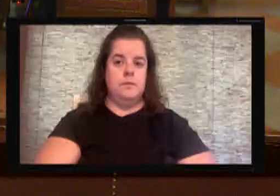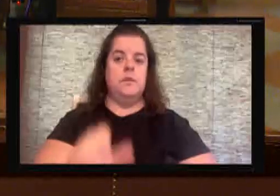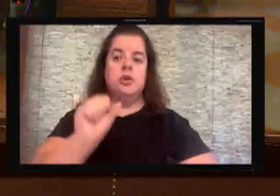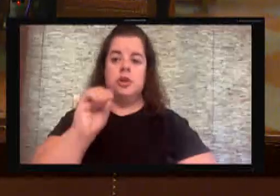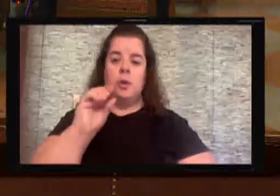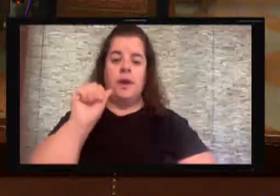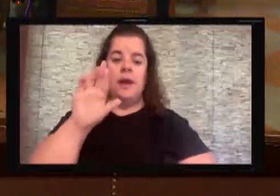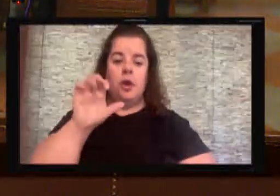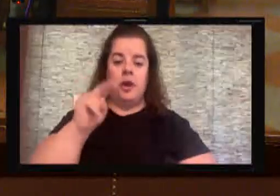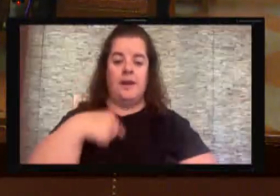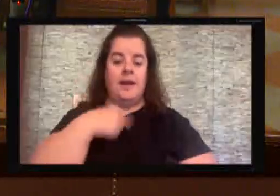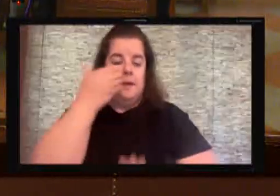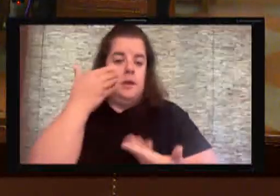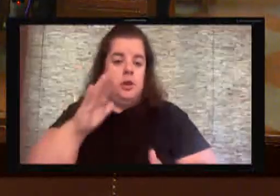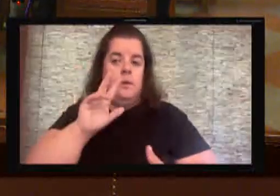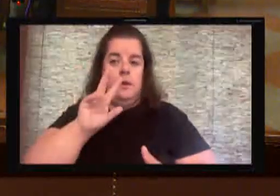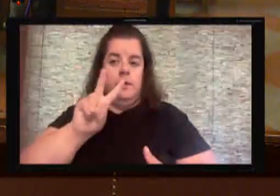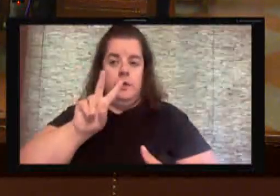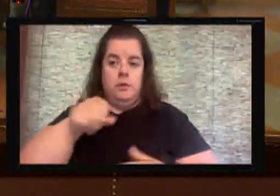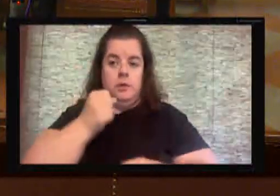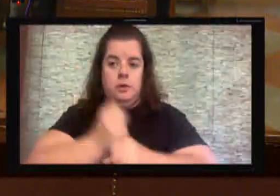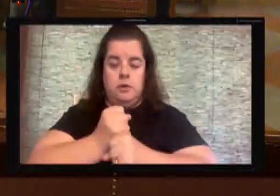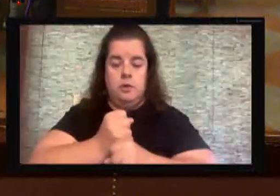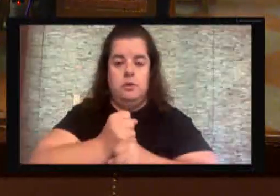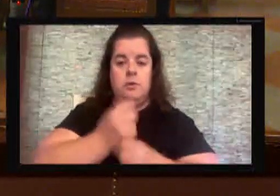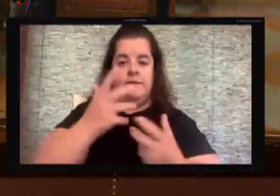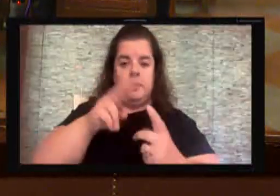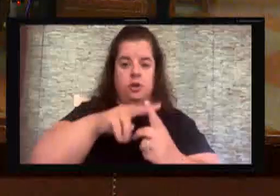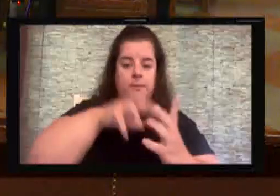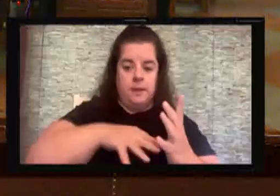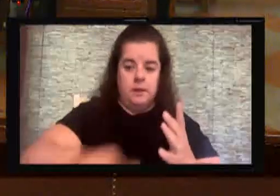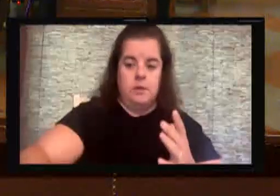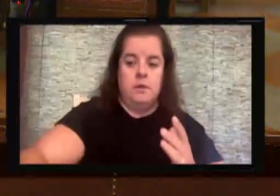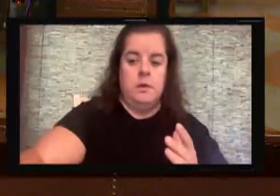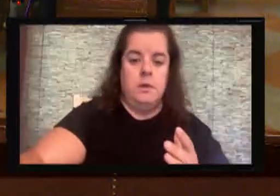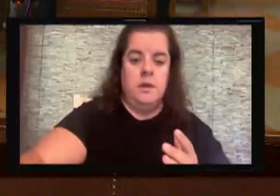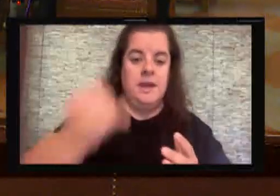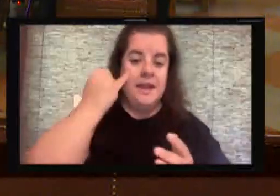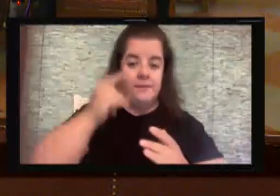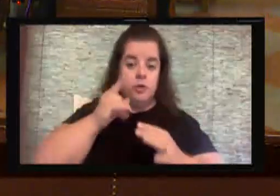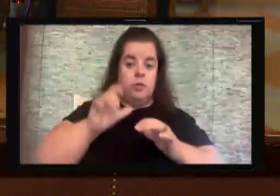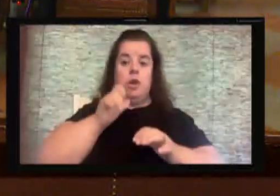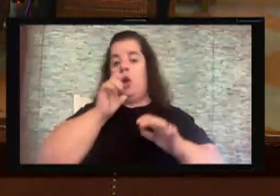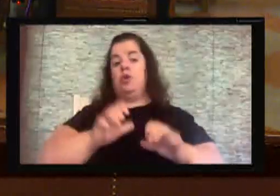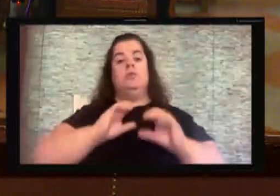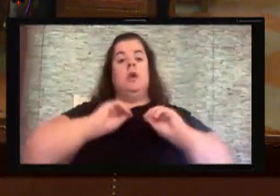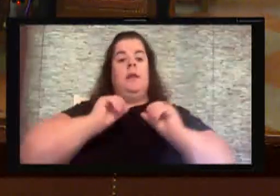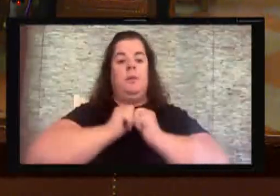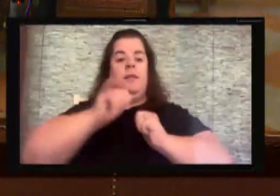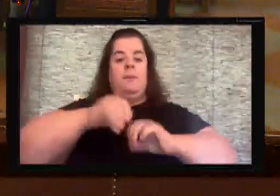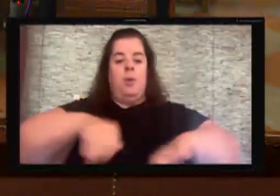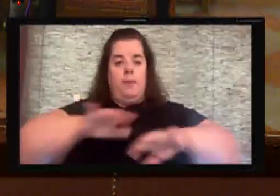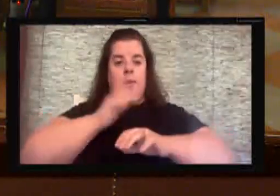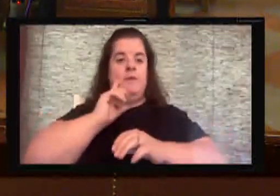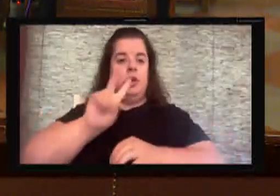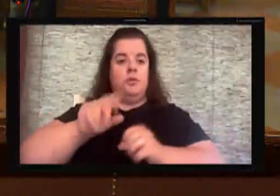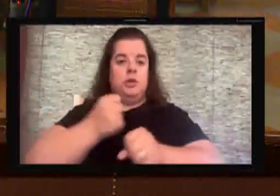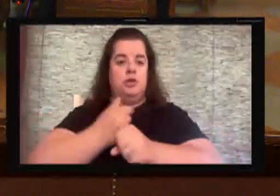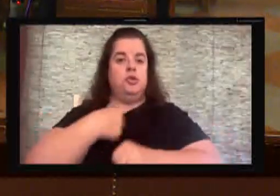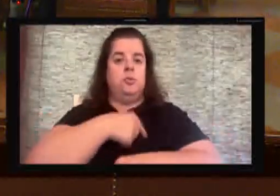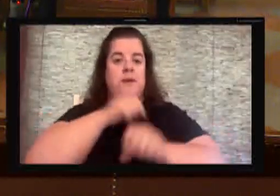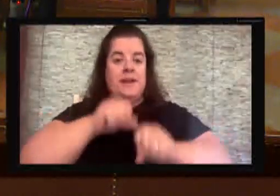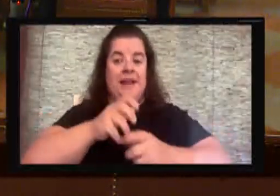didn't know there's a 2-year limit. Once you put your application in, and if you don't move on that property or do anything with it, we have the ability to take it